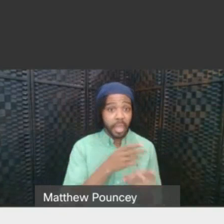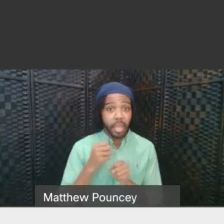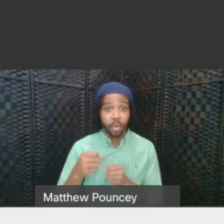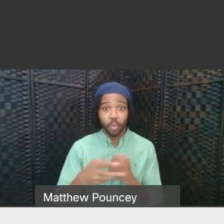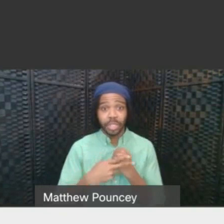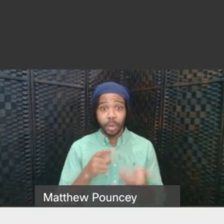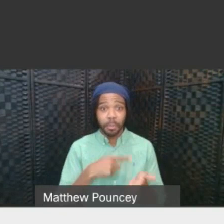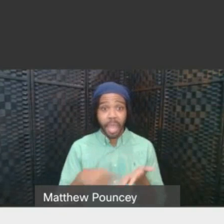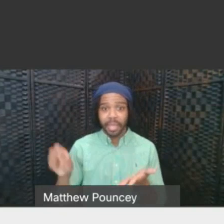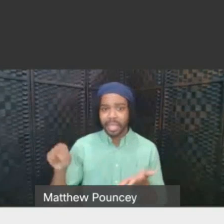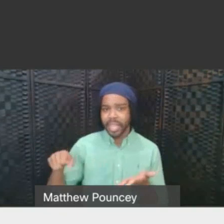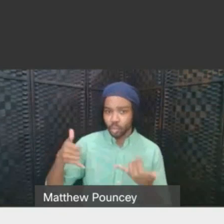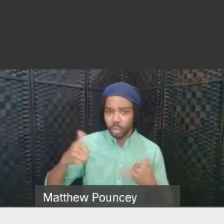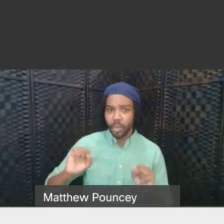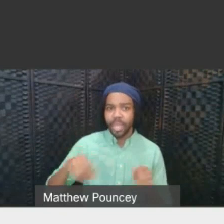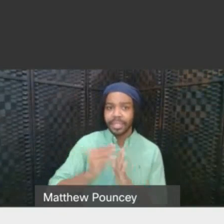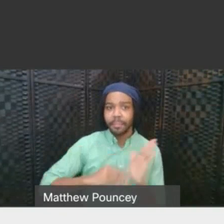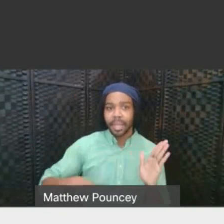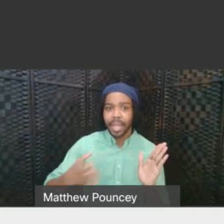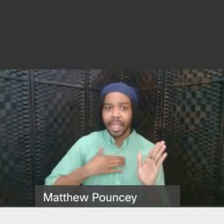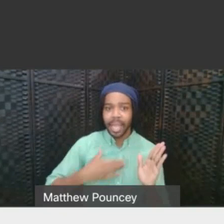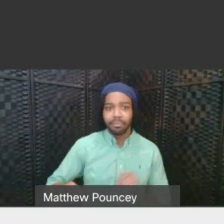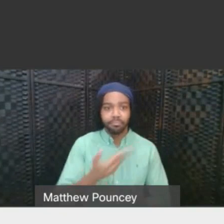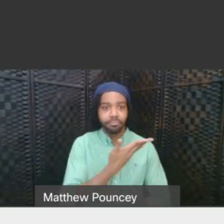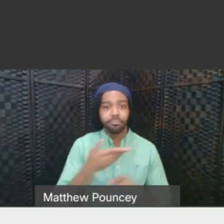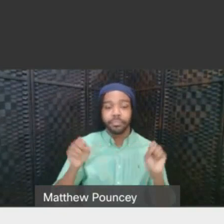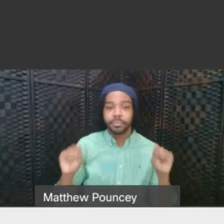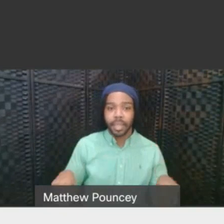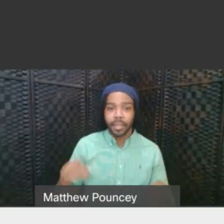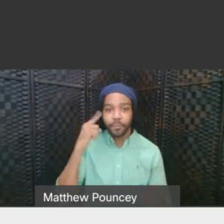you can still submit a claim for a retainer payment.